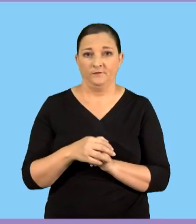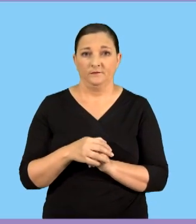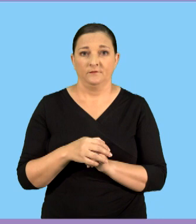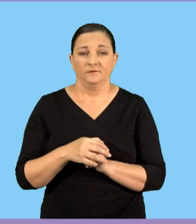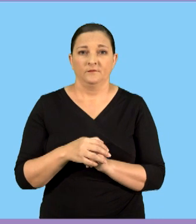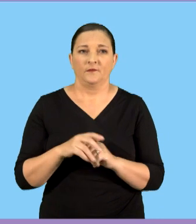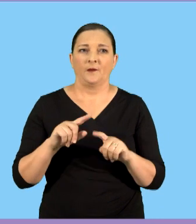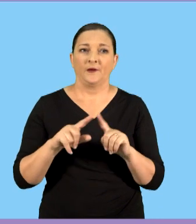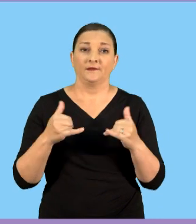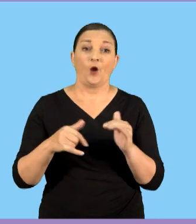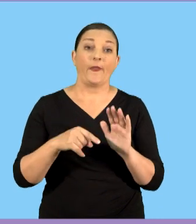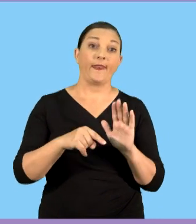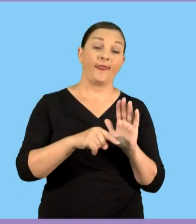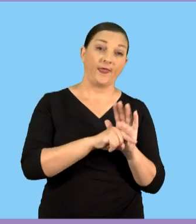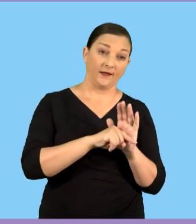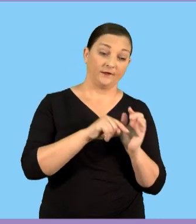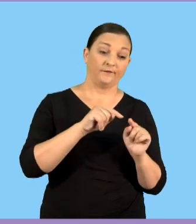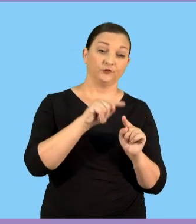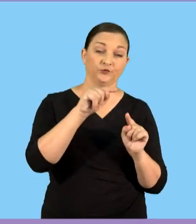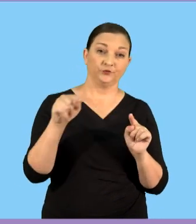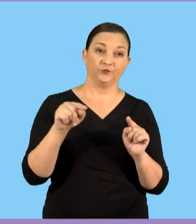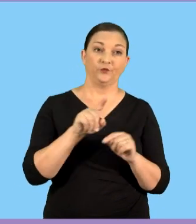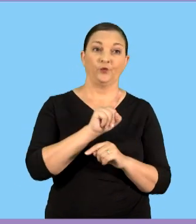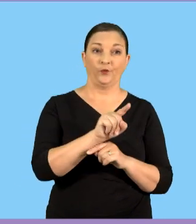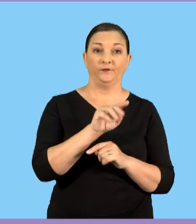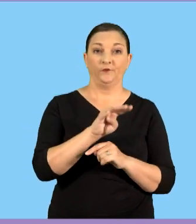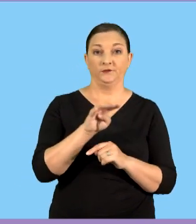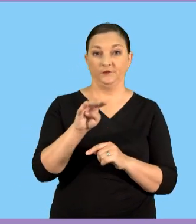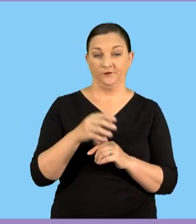144. Then we have negative square root of